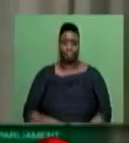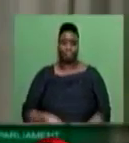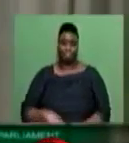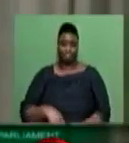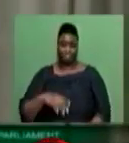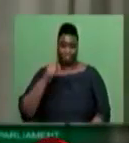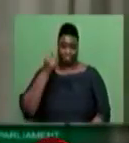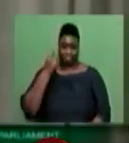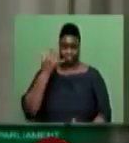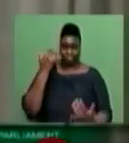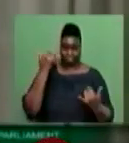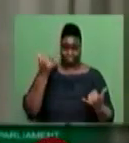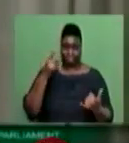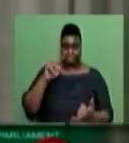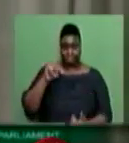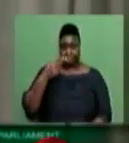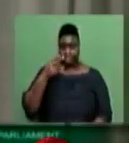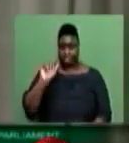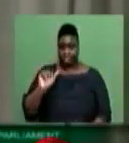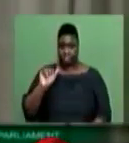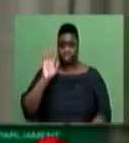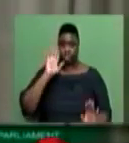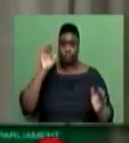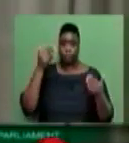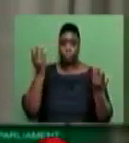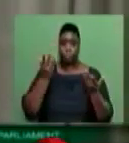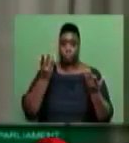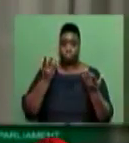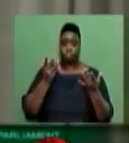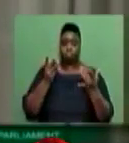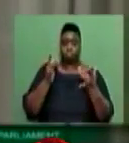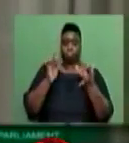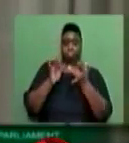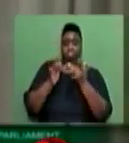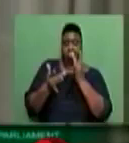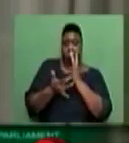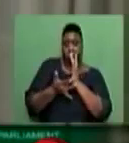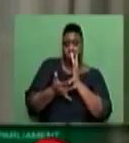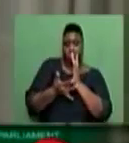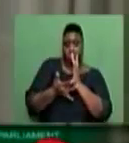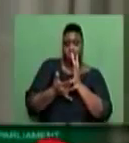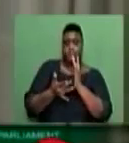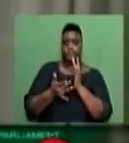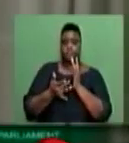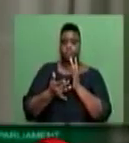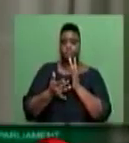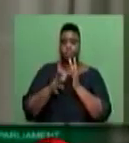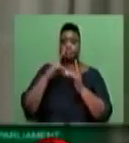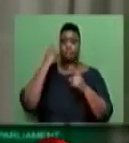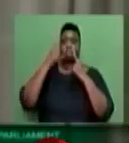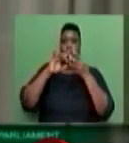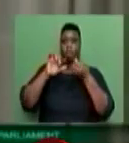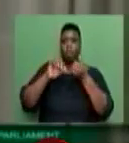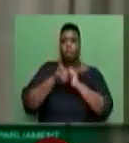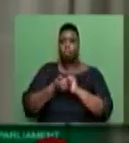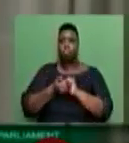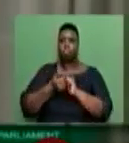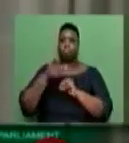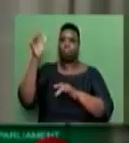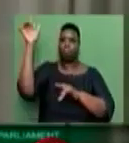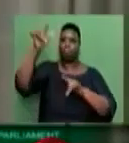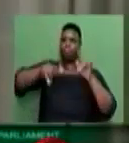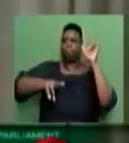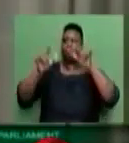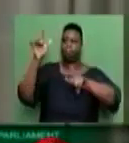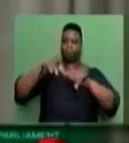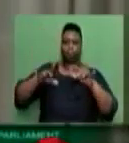digital technologies and social media in marketing, attracting new investment in the tourism sector, enhancing service delivery,